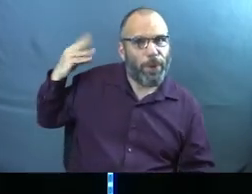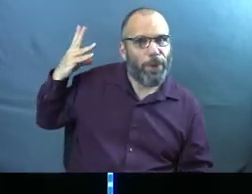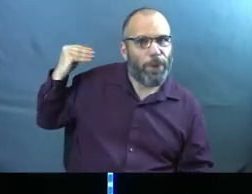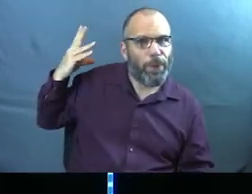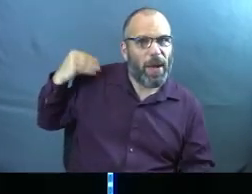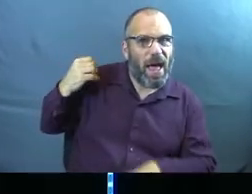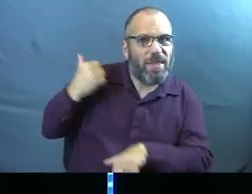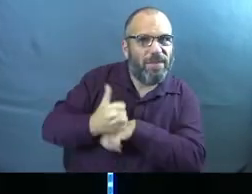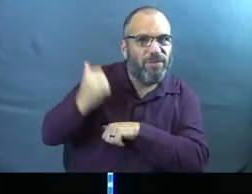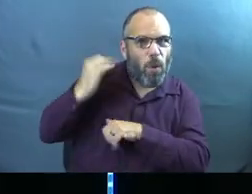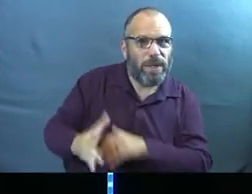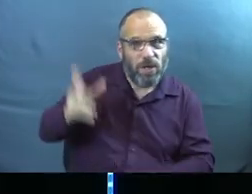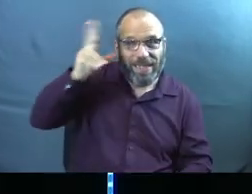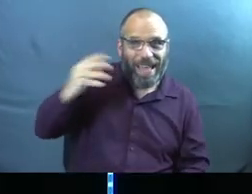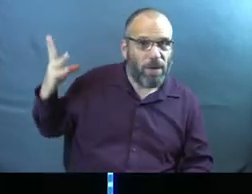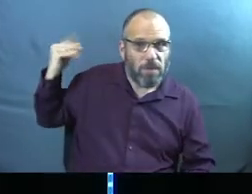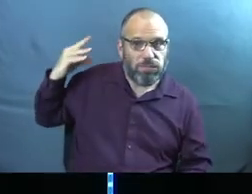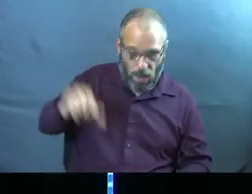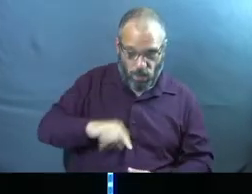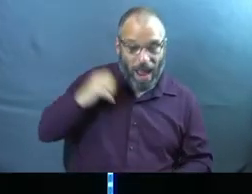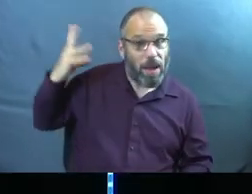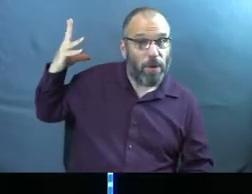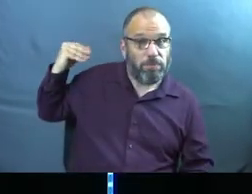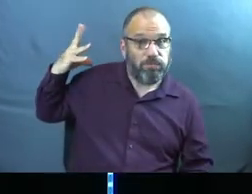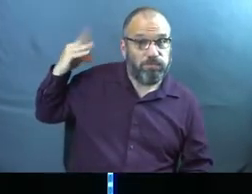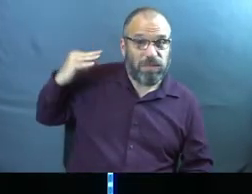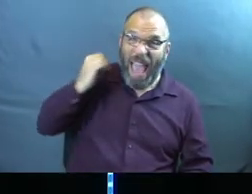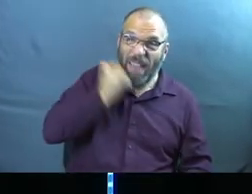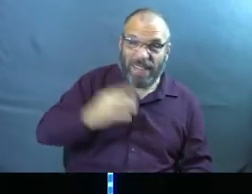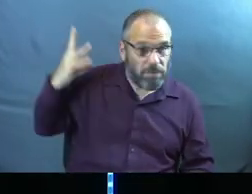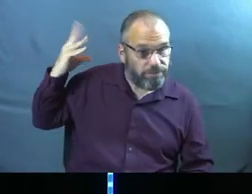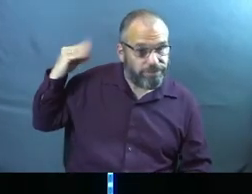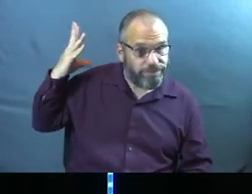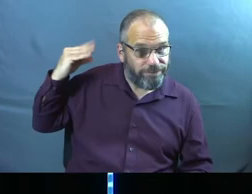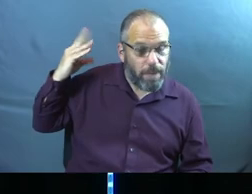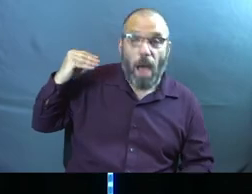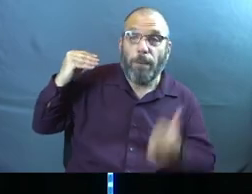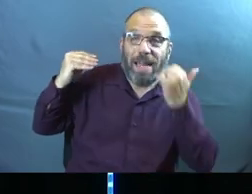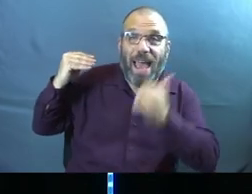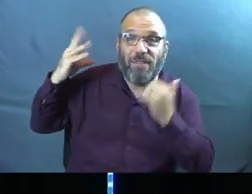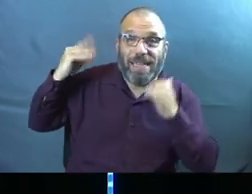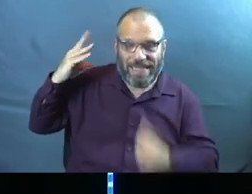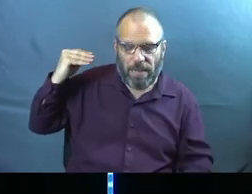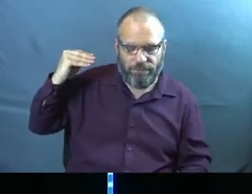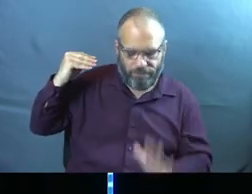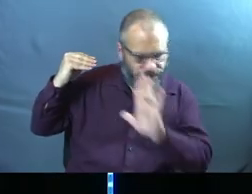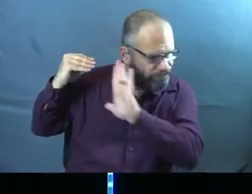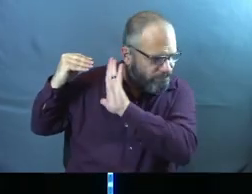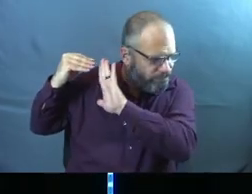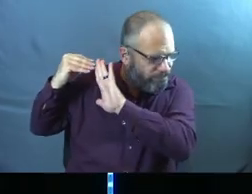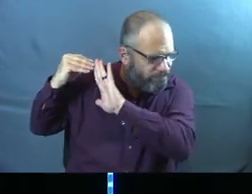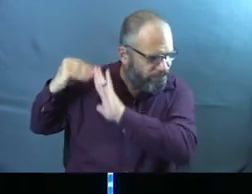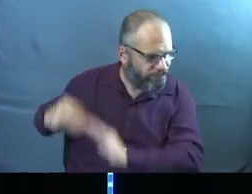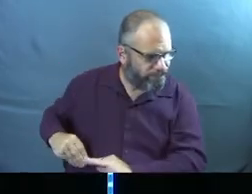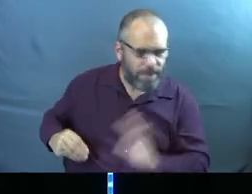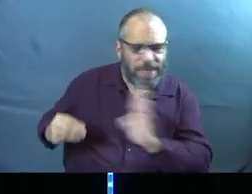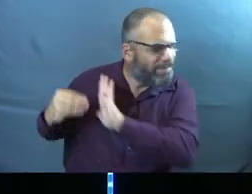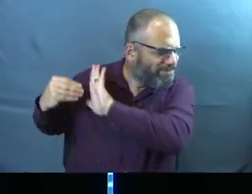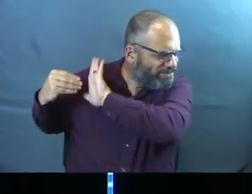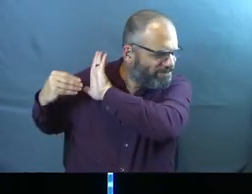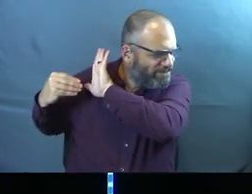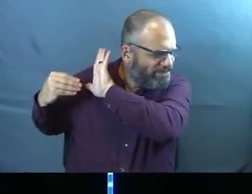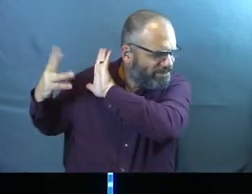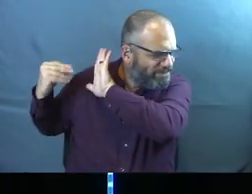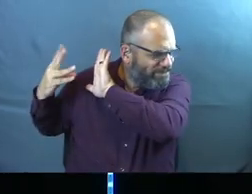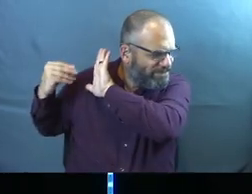accuser still. You're going to hear the voice of your pride still. Every single day, but every single day you're going to refuse to listen to those, and you're going to refuse